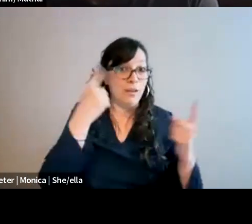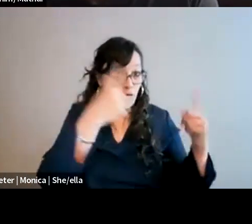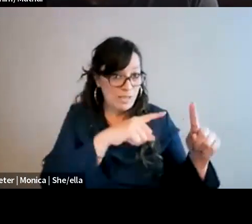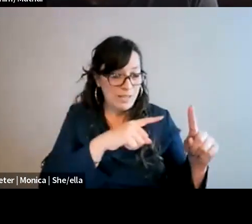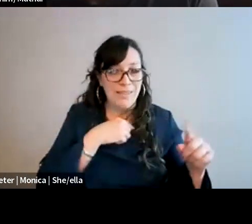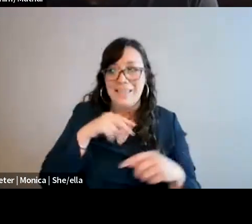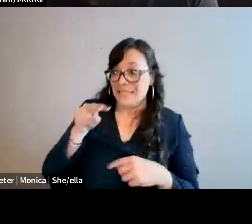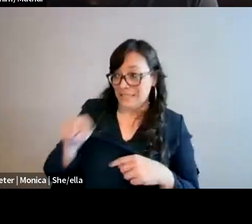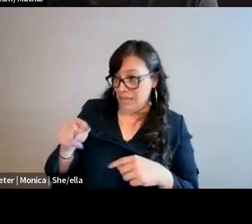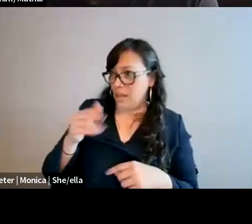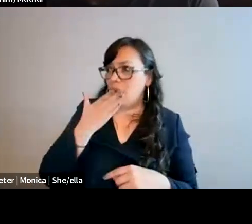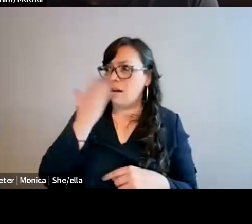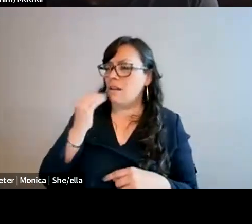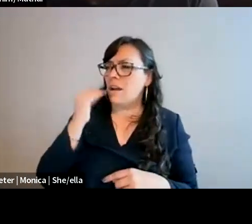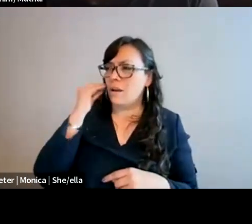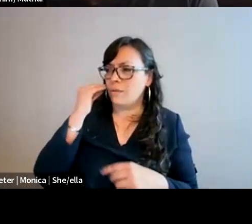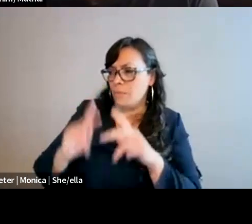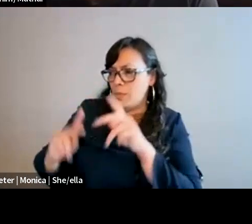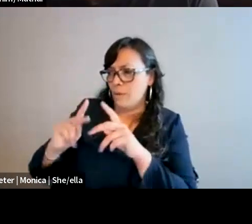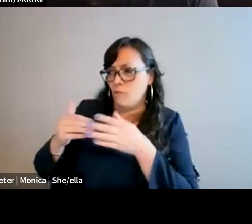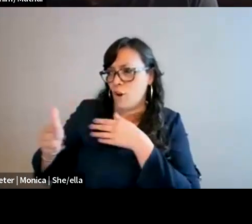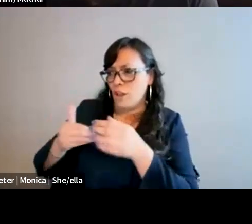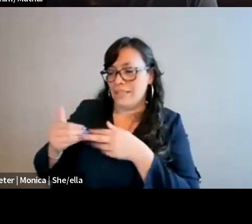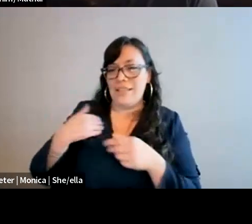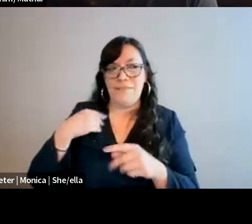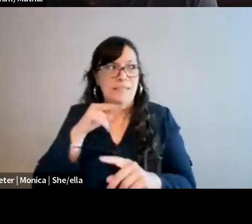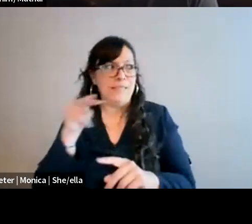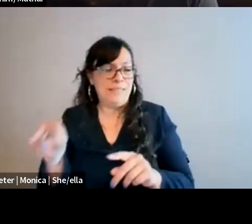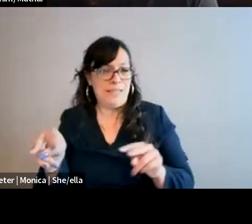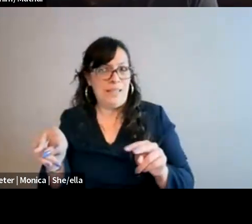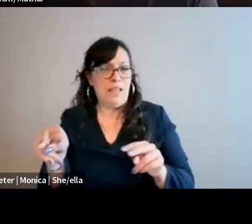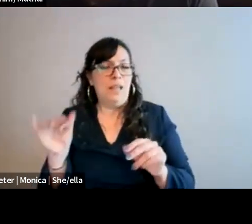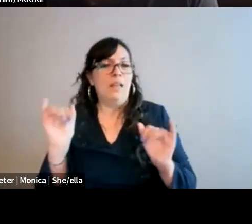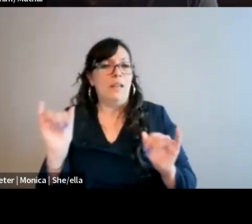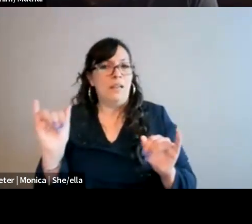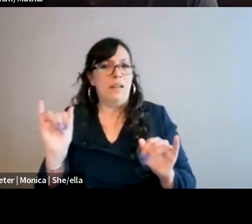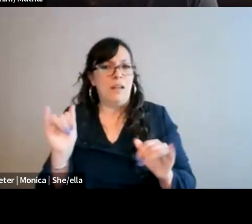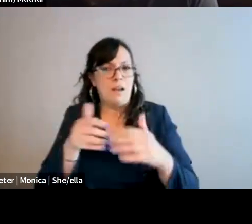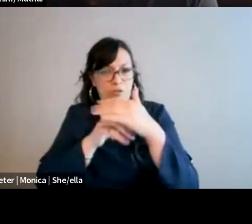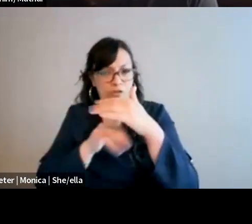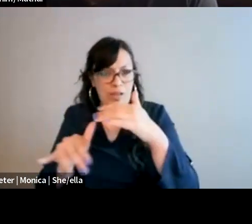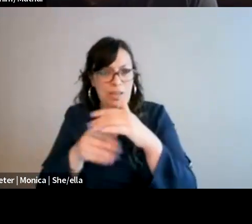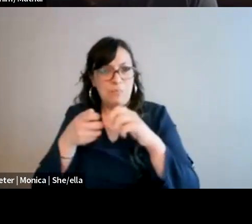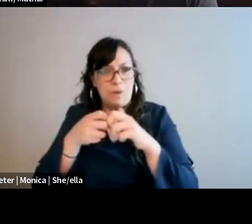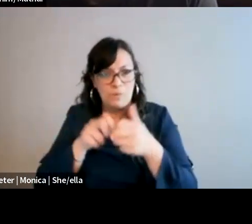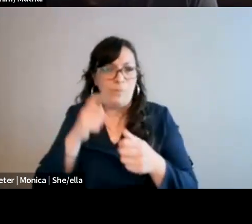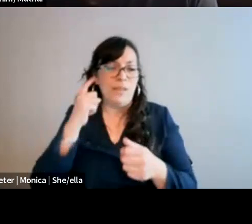unhoused people, even if their own intersections of the community, as an underlying problem due to